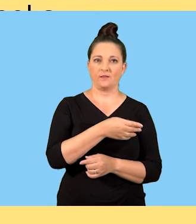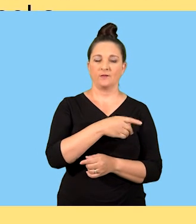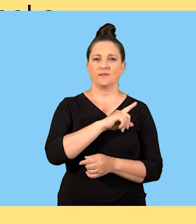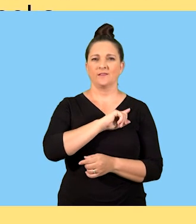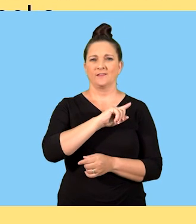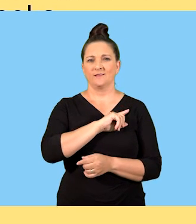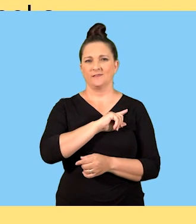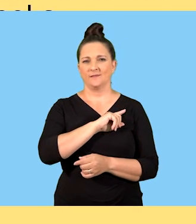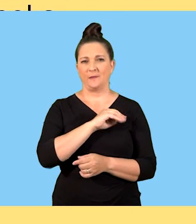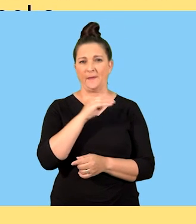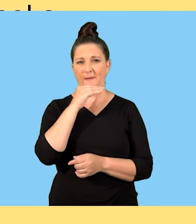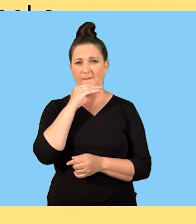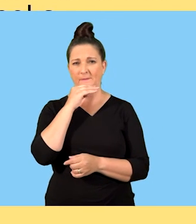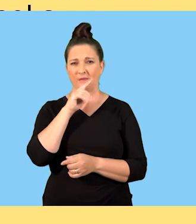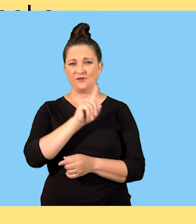means